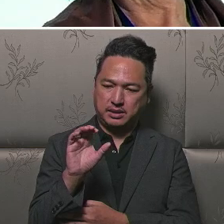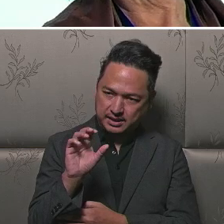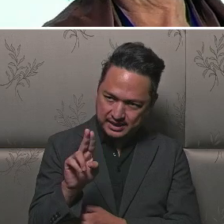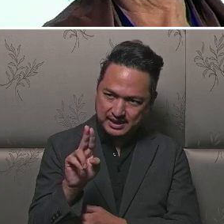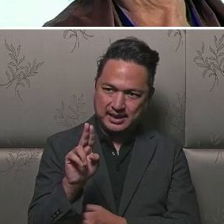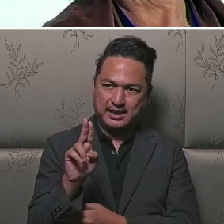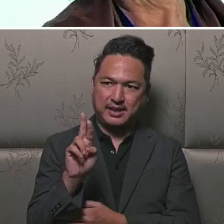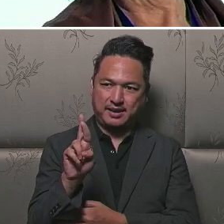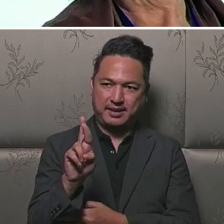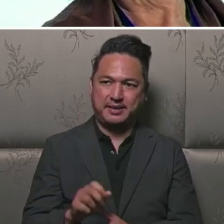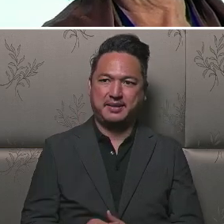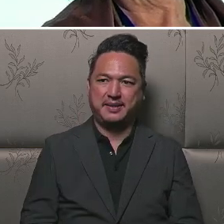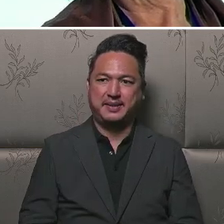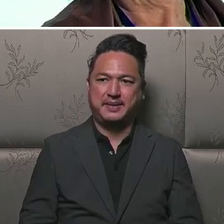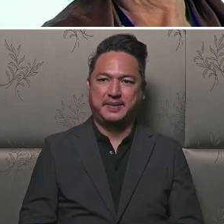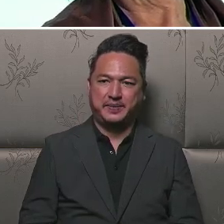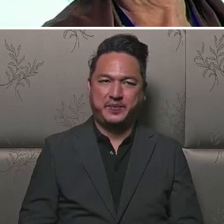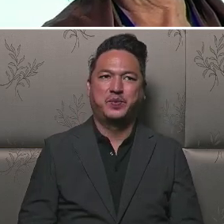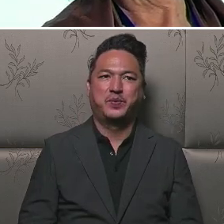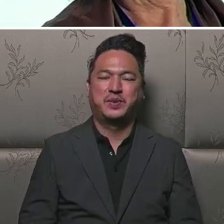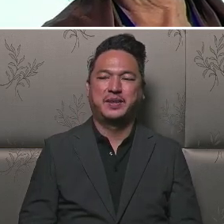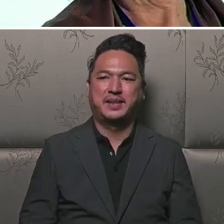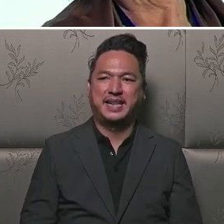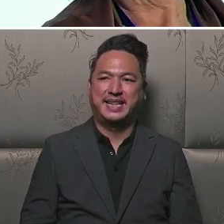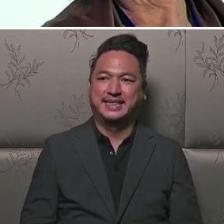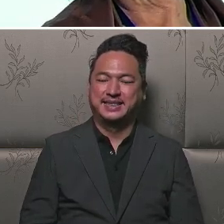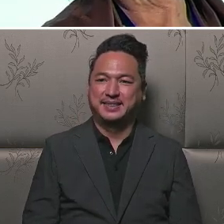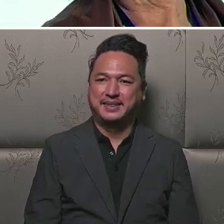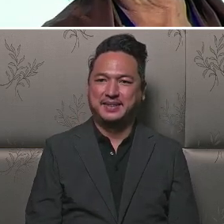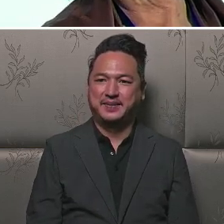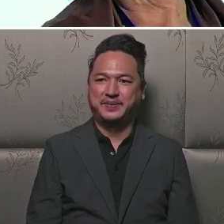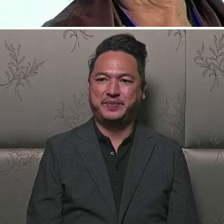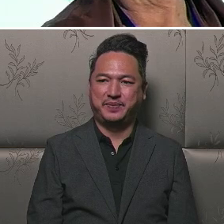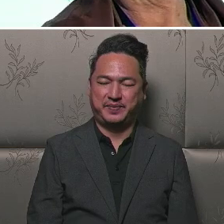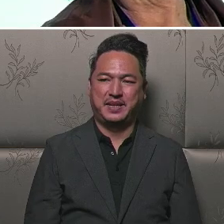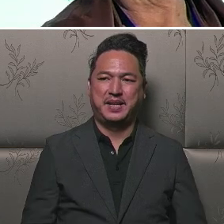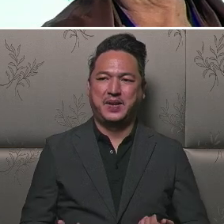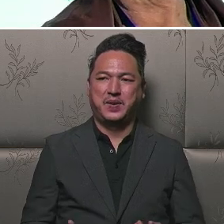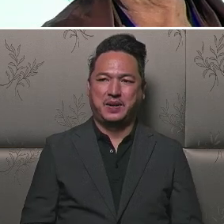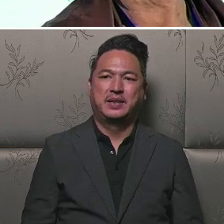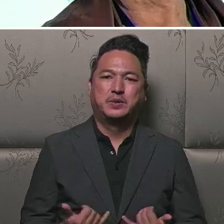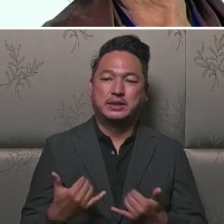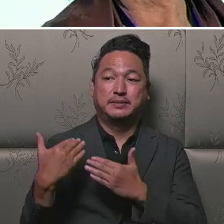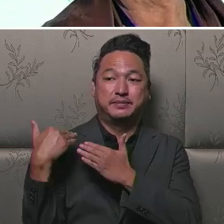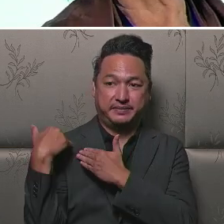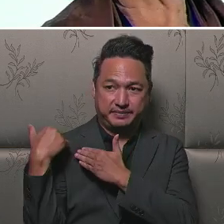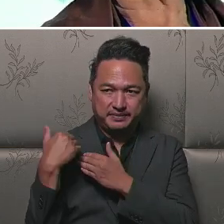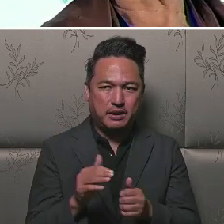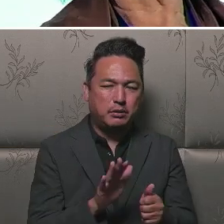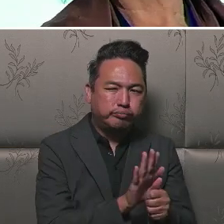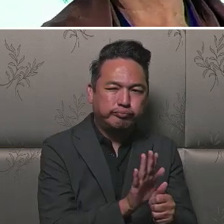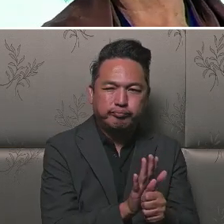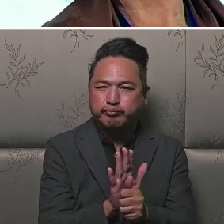Sharp. Mrs. Tammy Lynn Sharp has been in Thailand for the last 1 year.